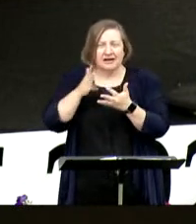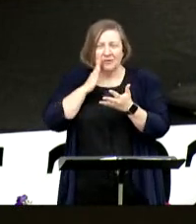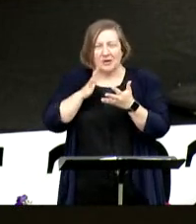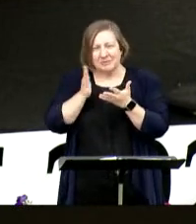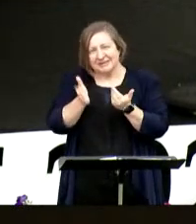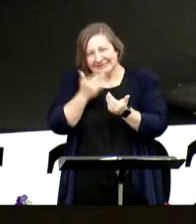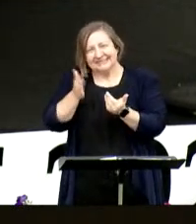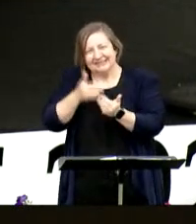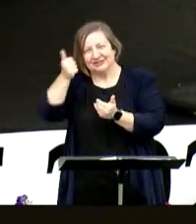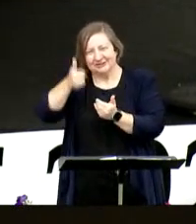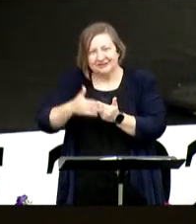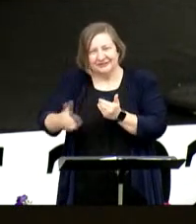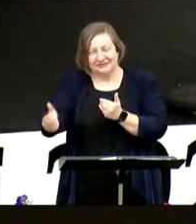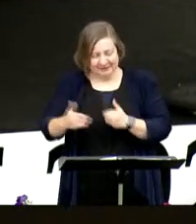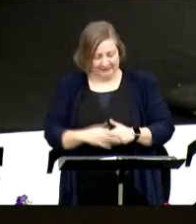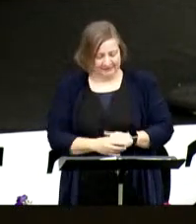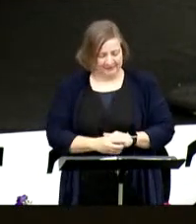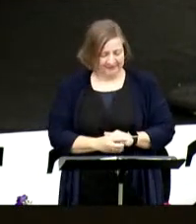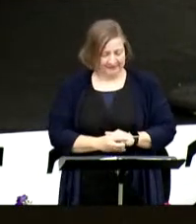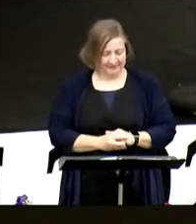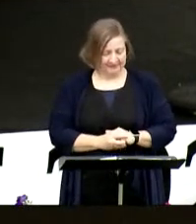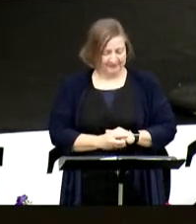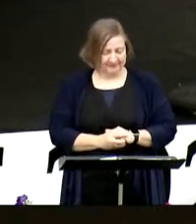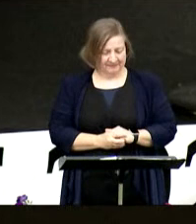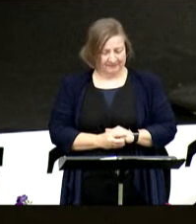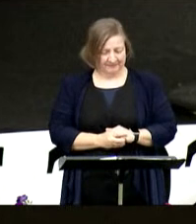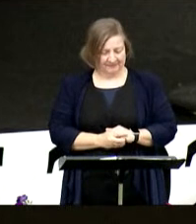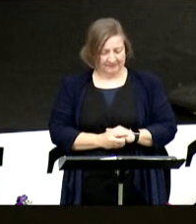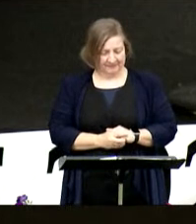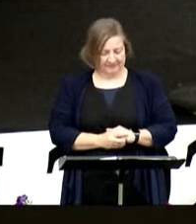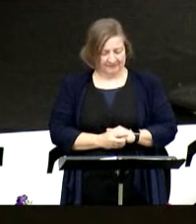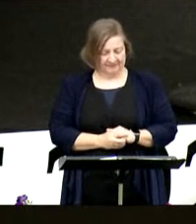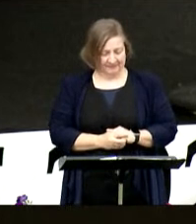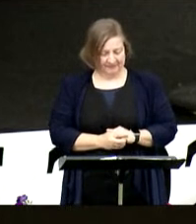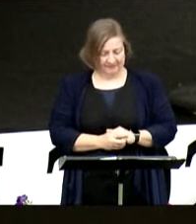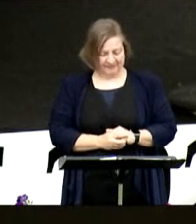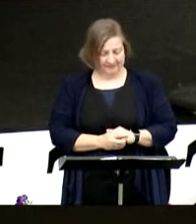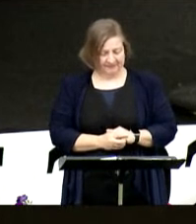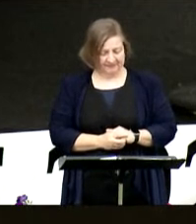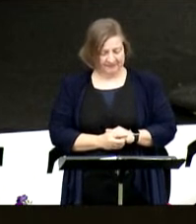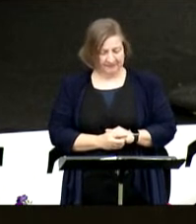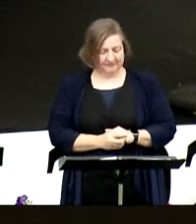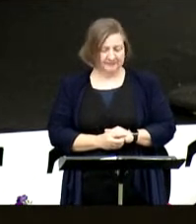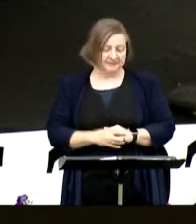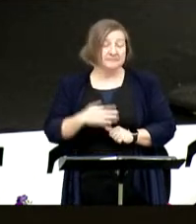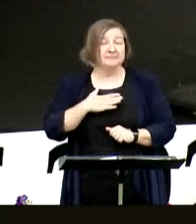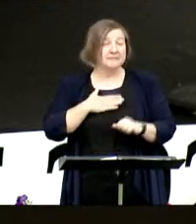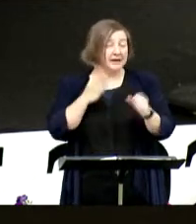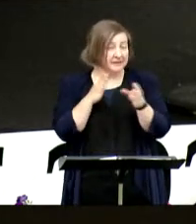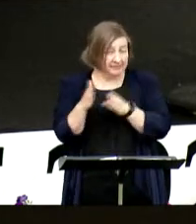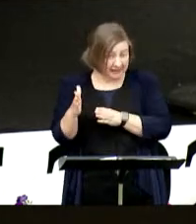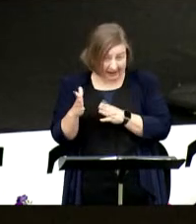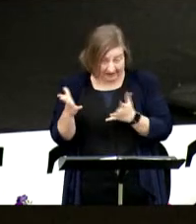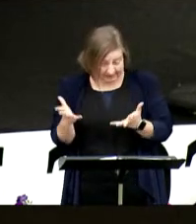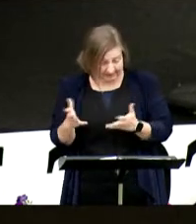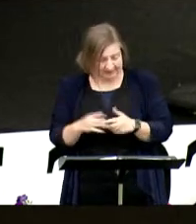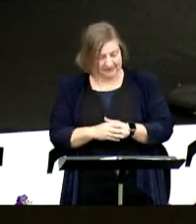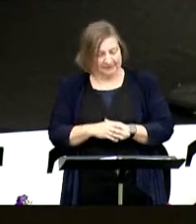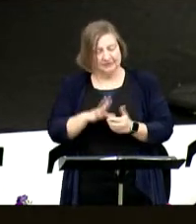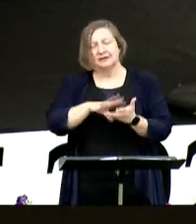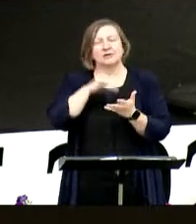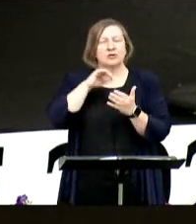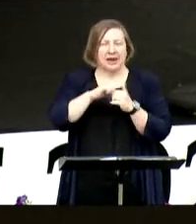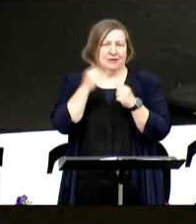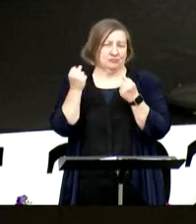getting easier. And my plan is to learn how